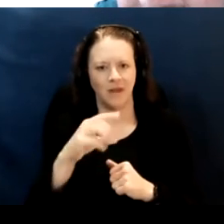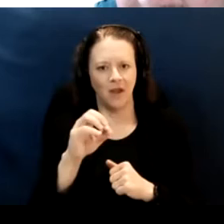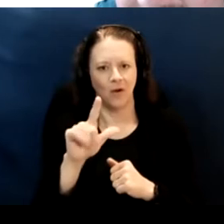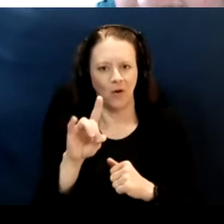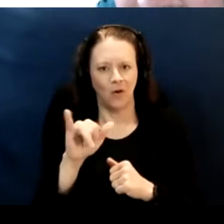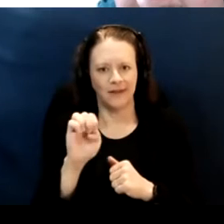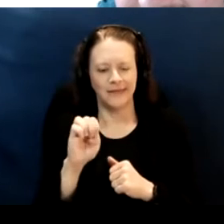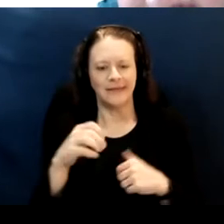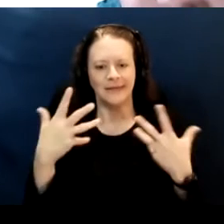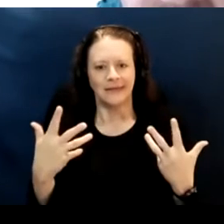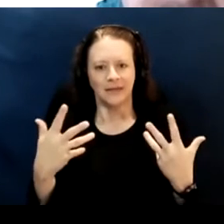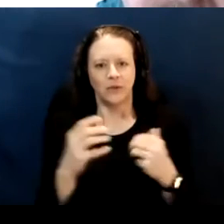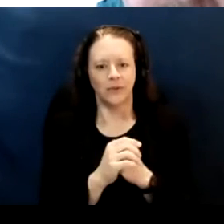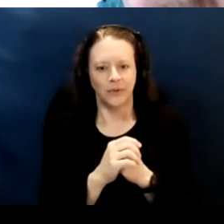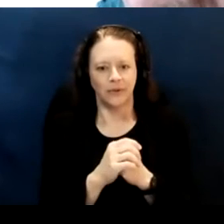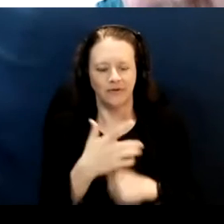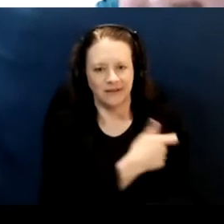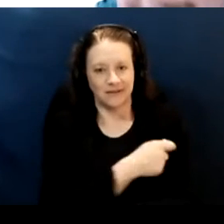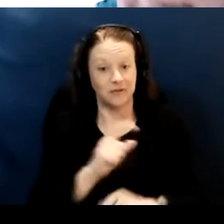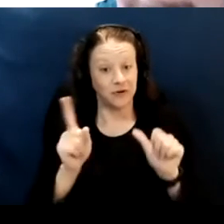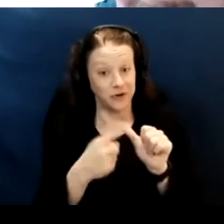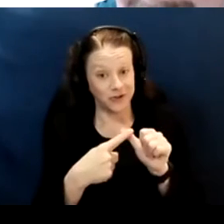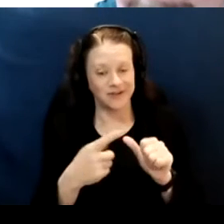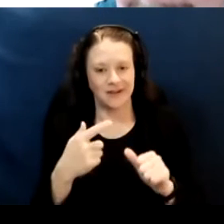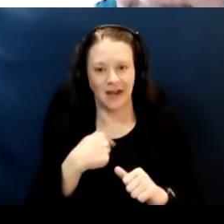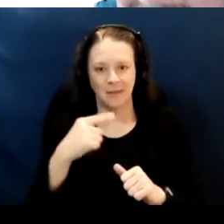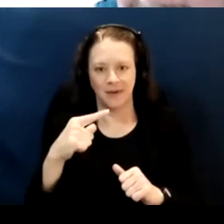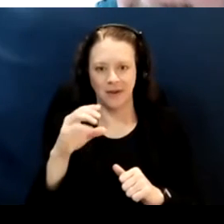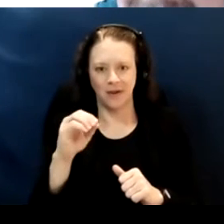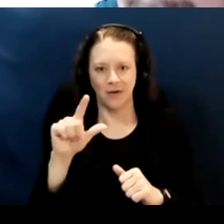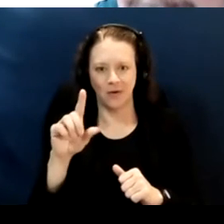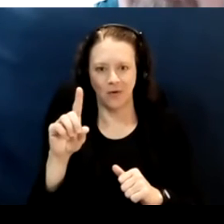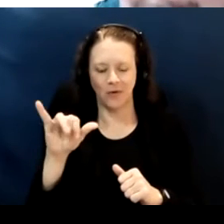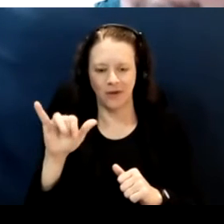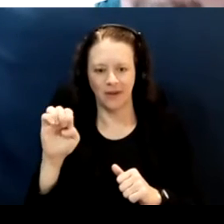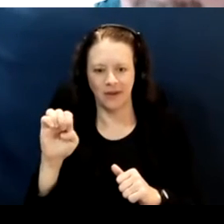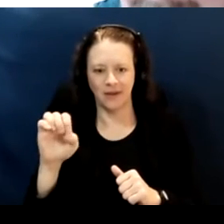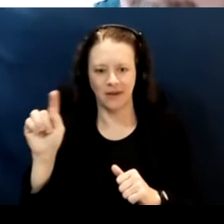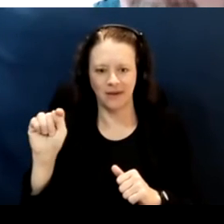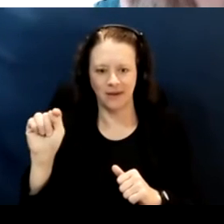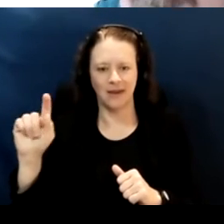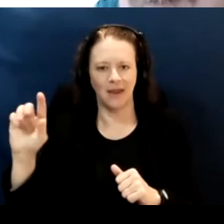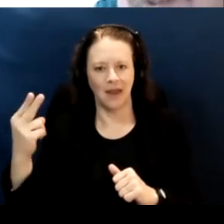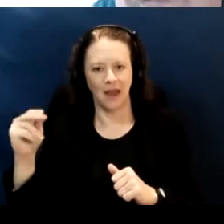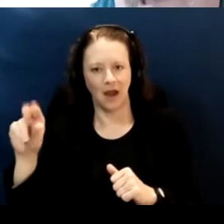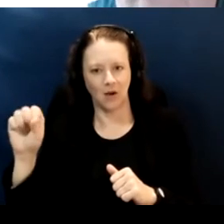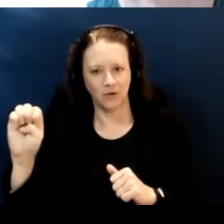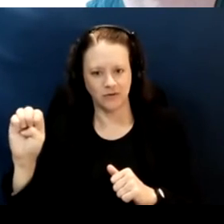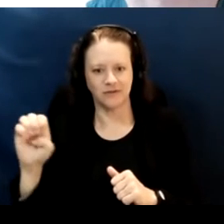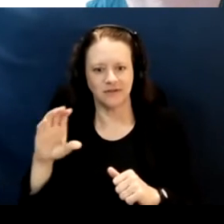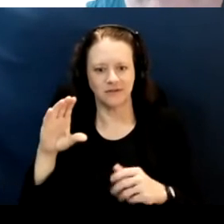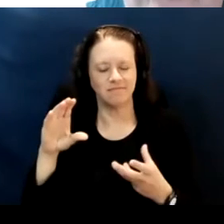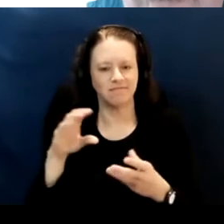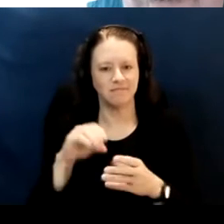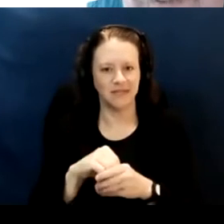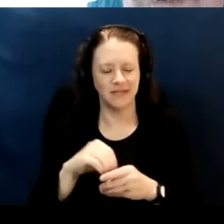Vaccination, let me start. I'm Goldie Teahouse in the Disability Action Center in Chico, California. I'm a systems